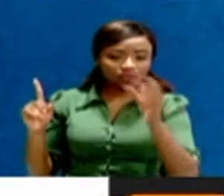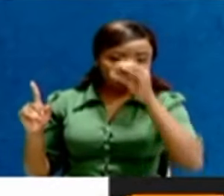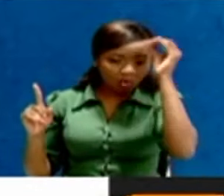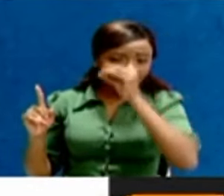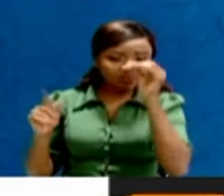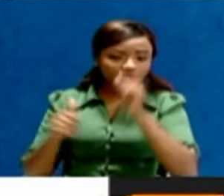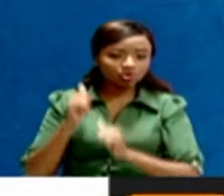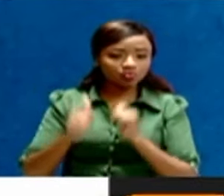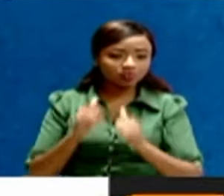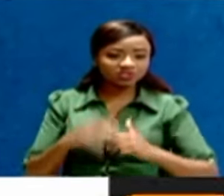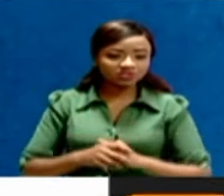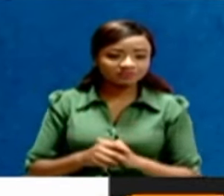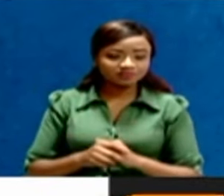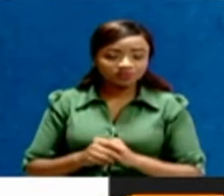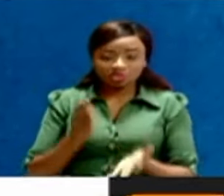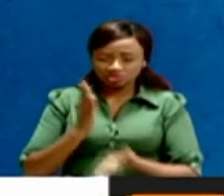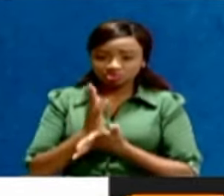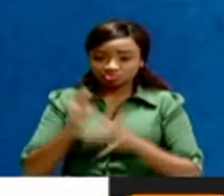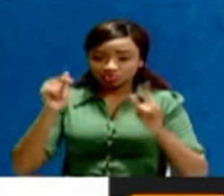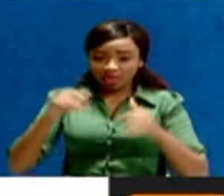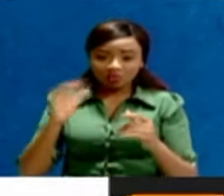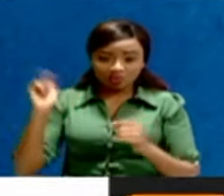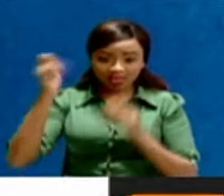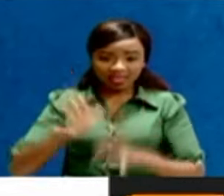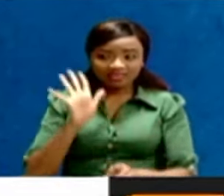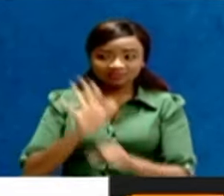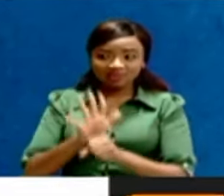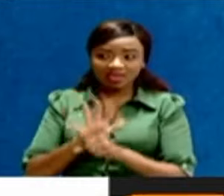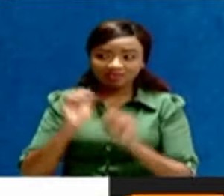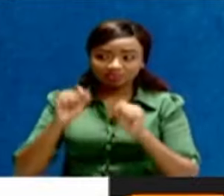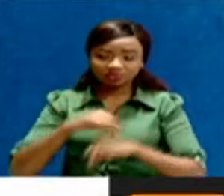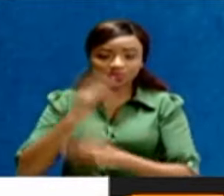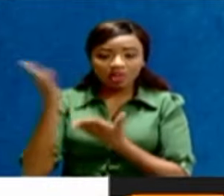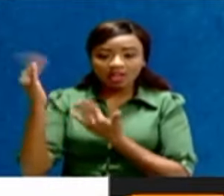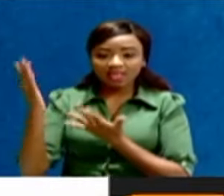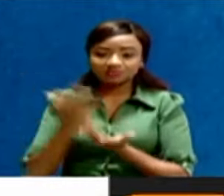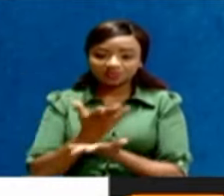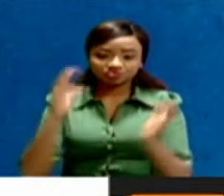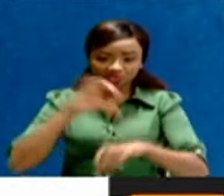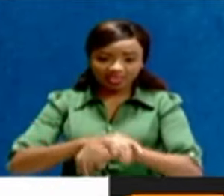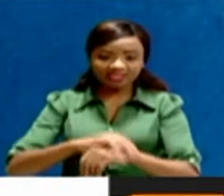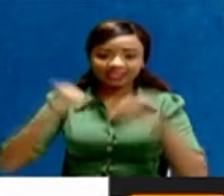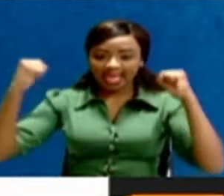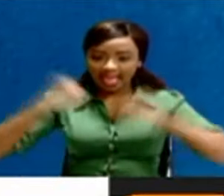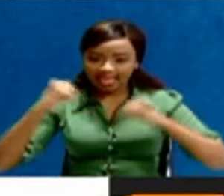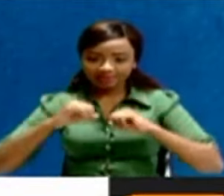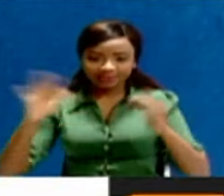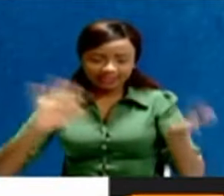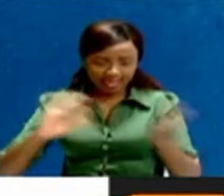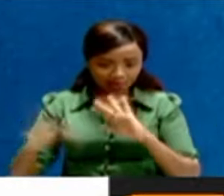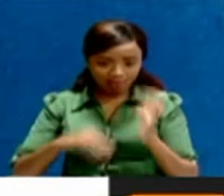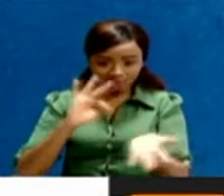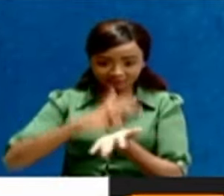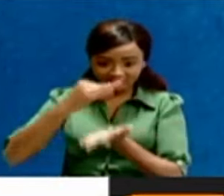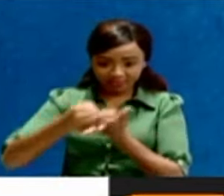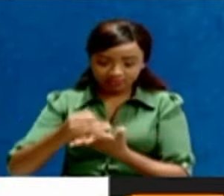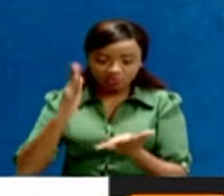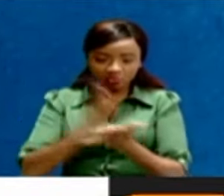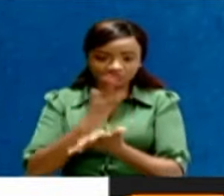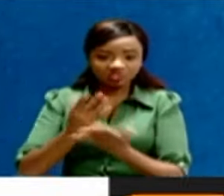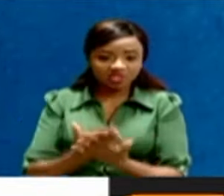this. By this time, many Kenyans expected that Senate would have found some sort of consensus on how money will be distributed amongst